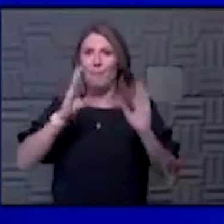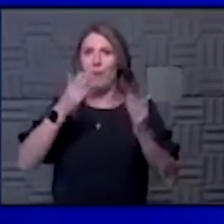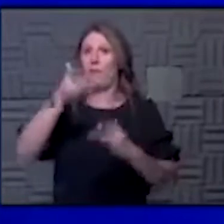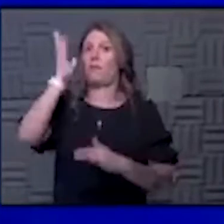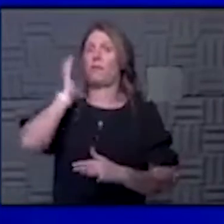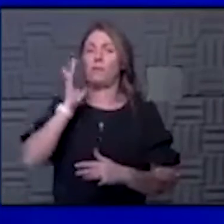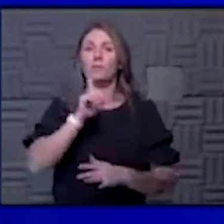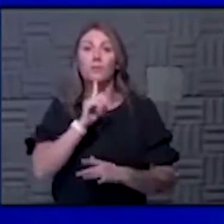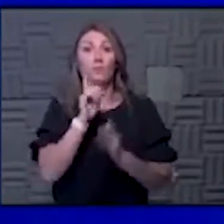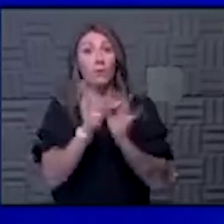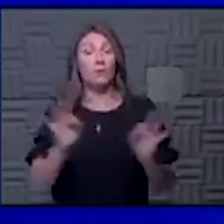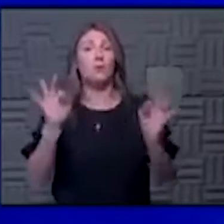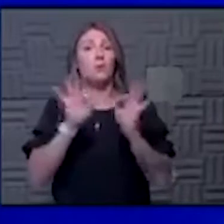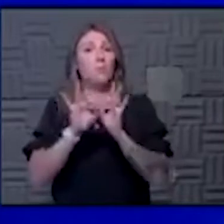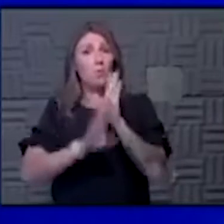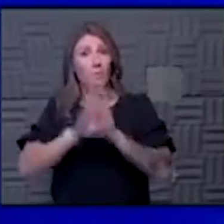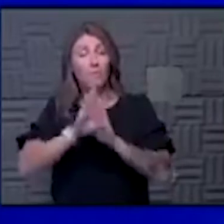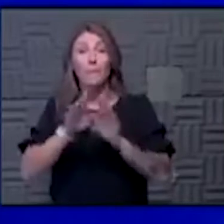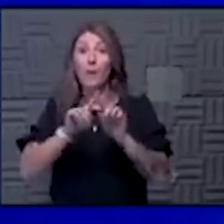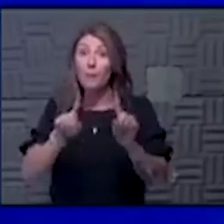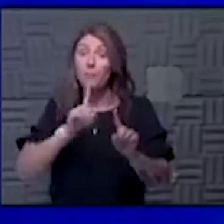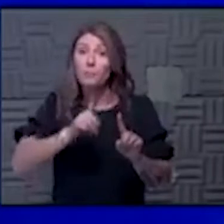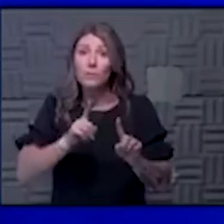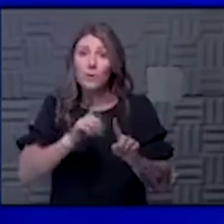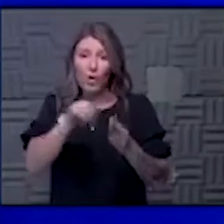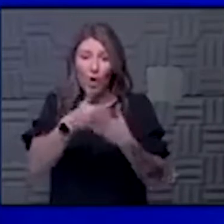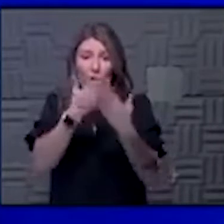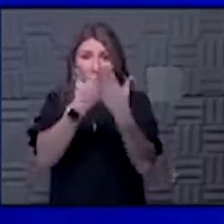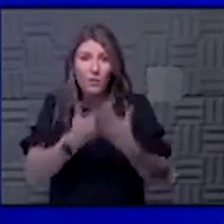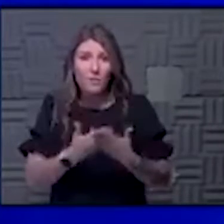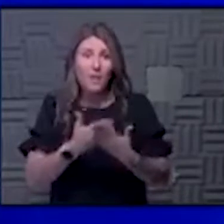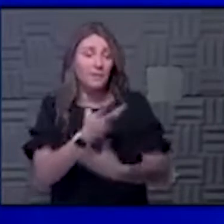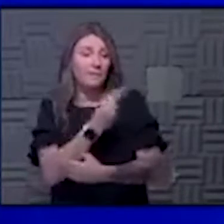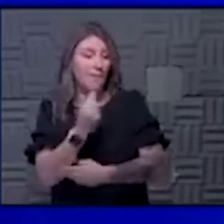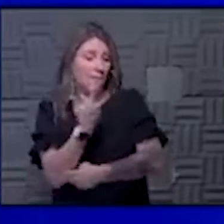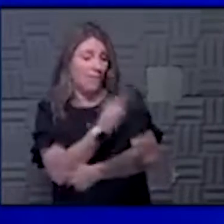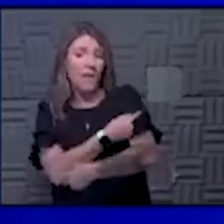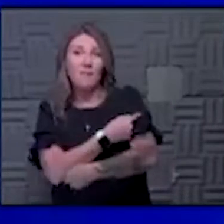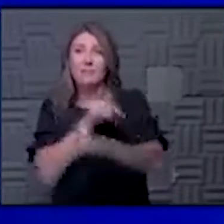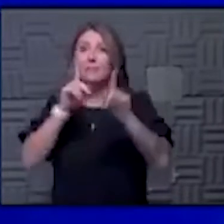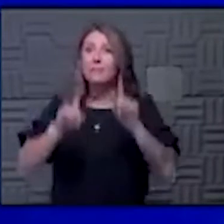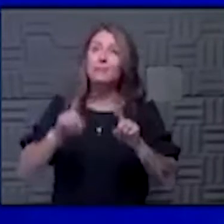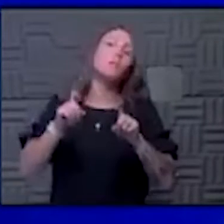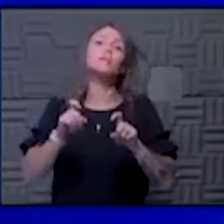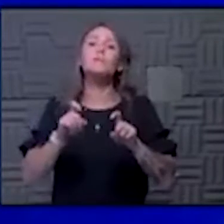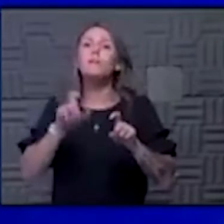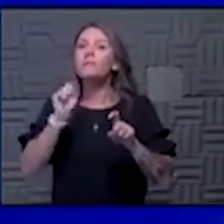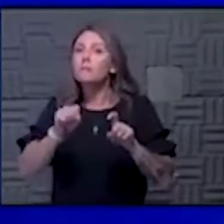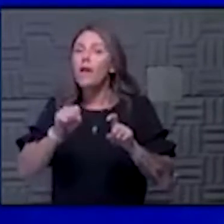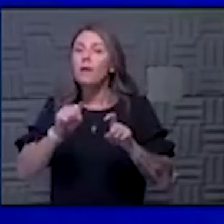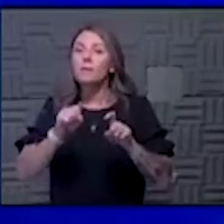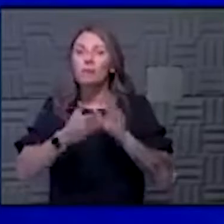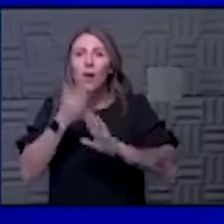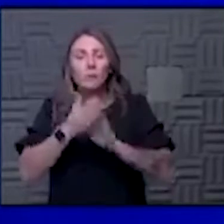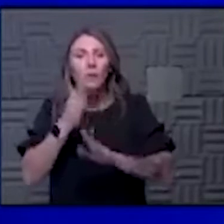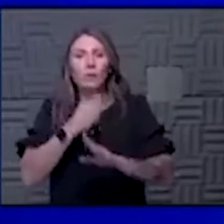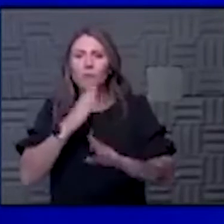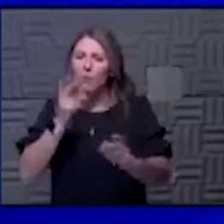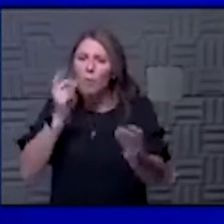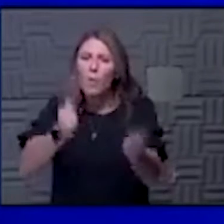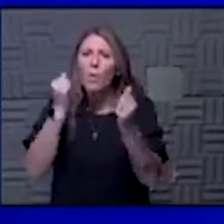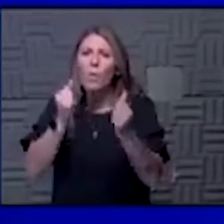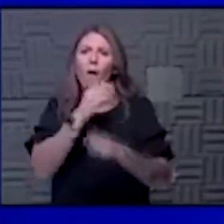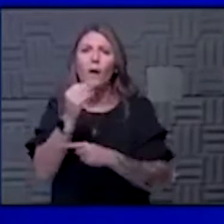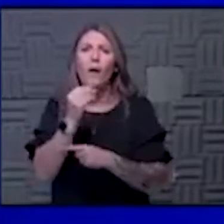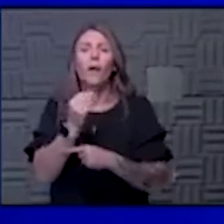really important development. But in fact, as these vaccines are being tested, while they are at Operation Warp Speed, and while they may come